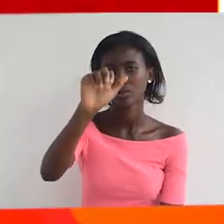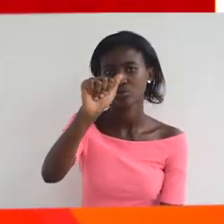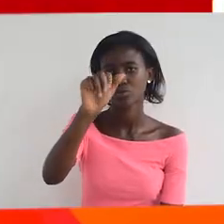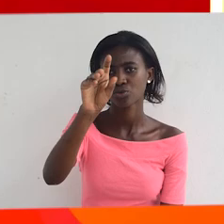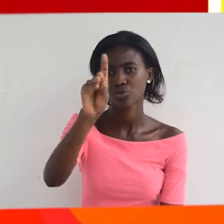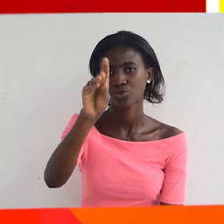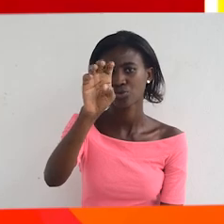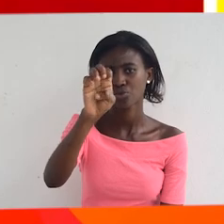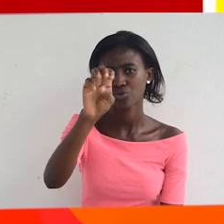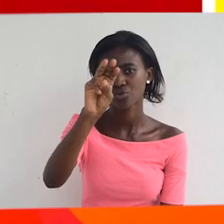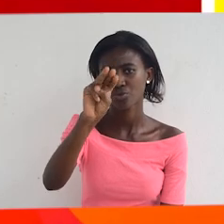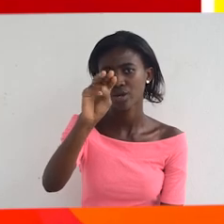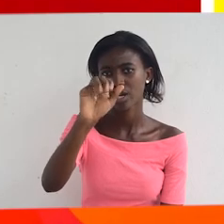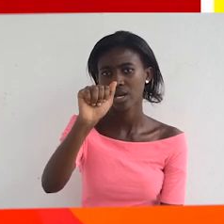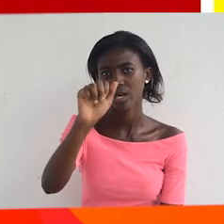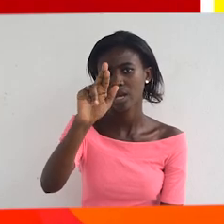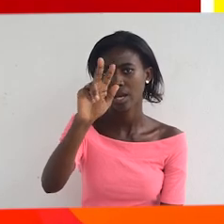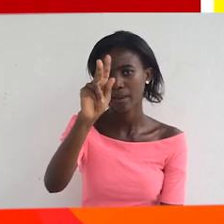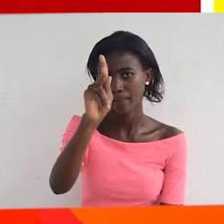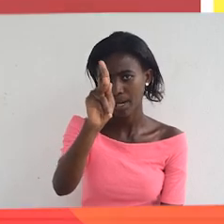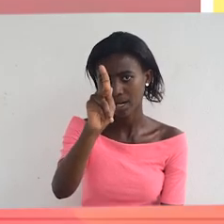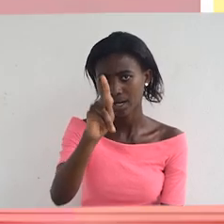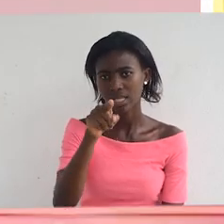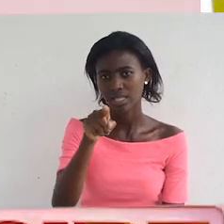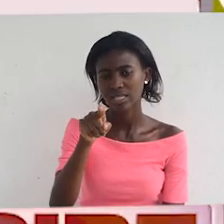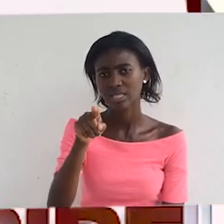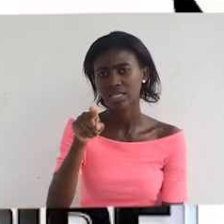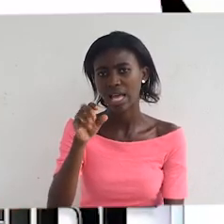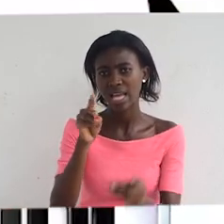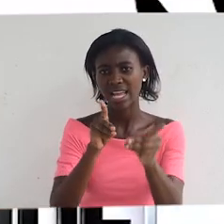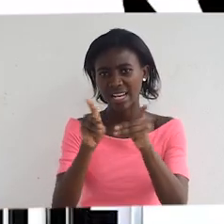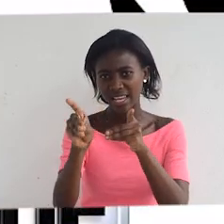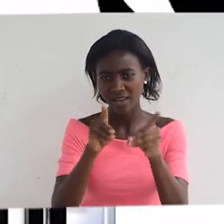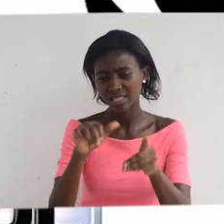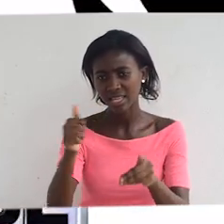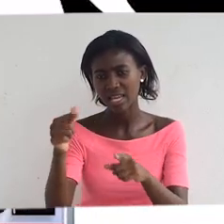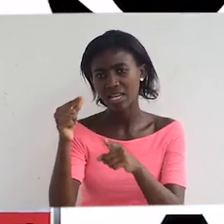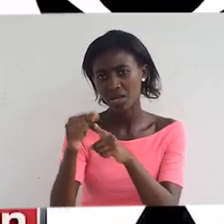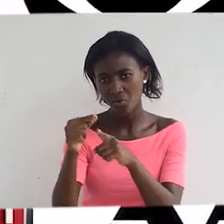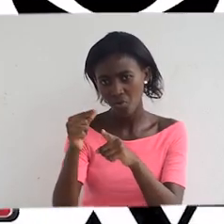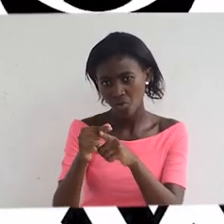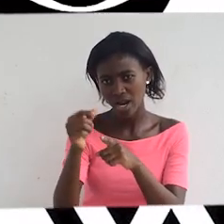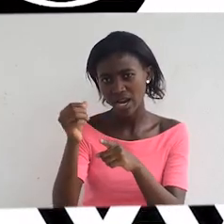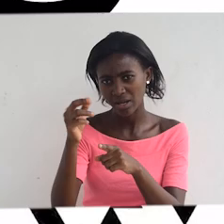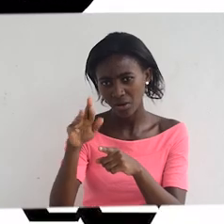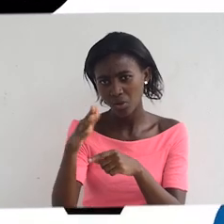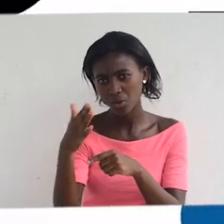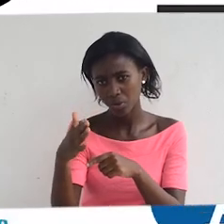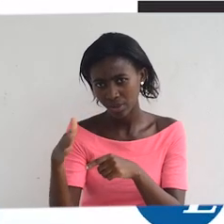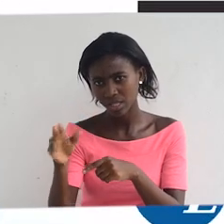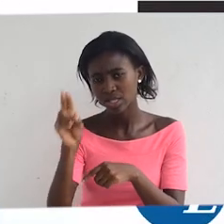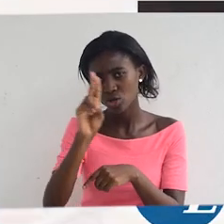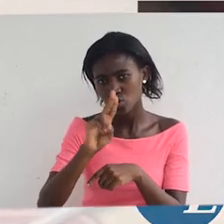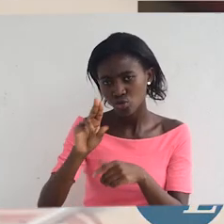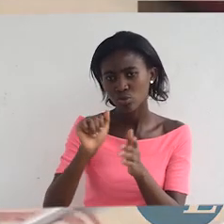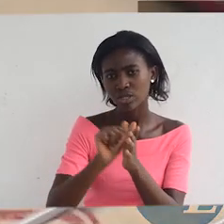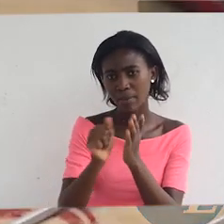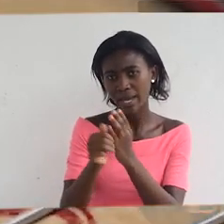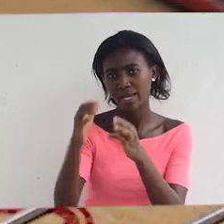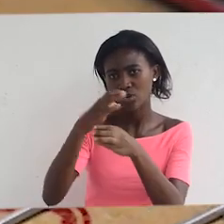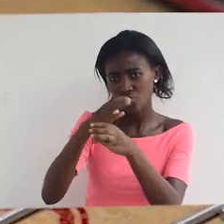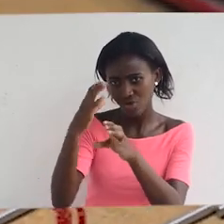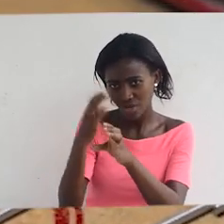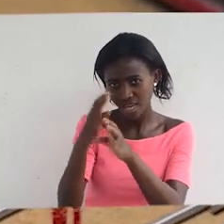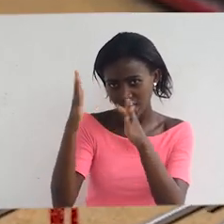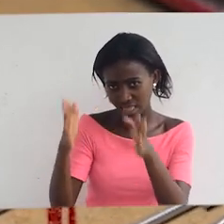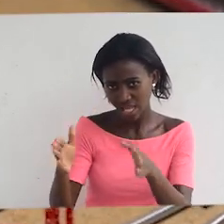Trademark. Trademark is defined as any word or symbol used by the manufacturer or